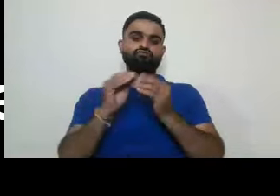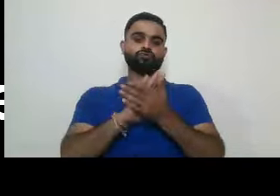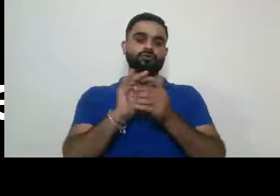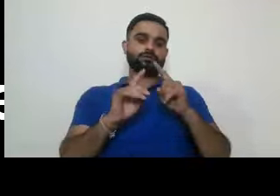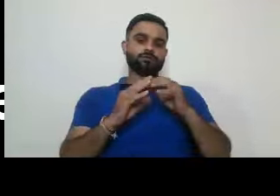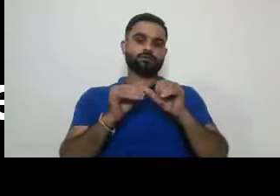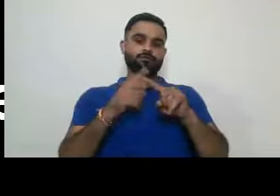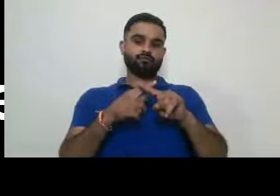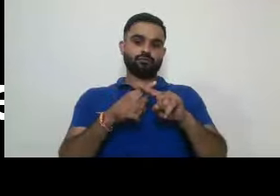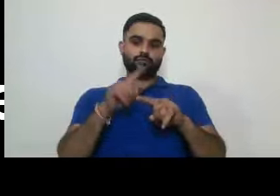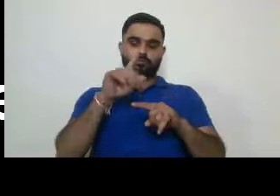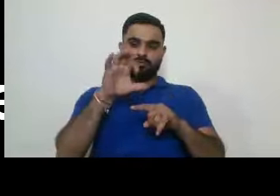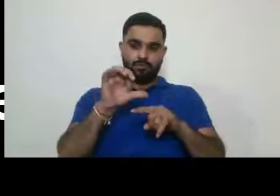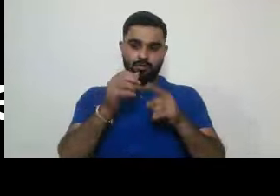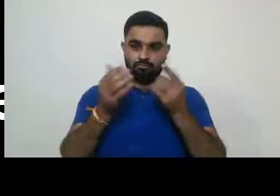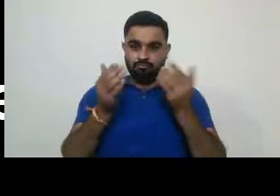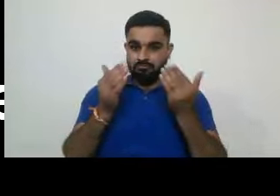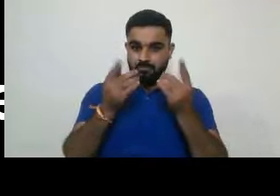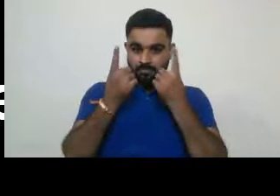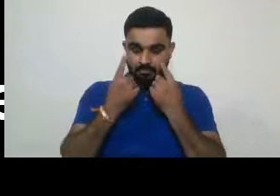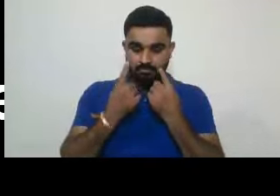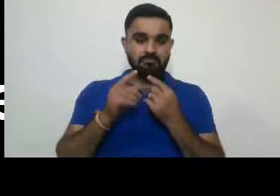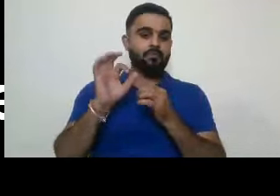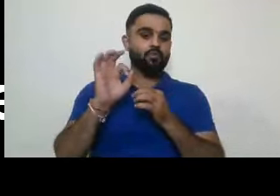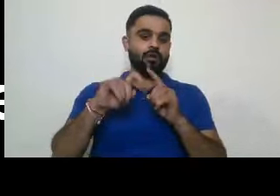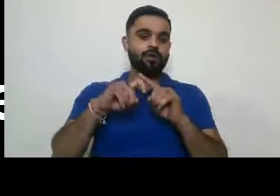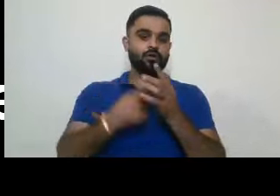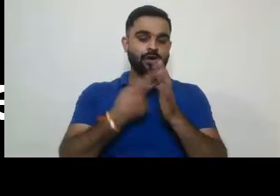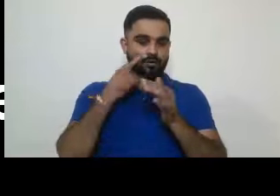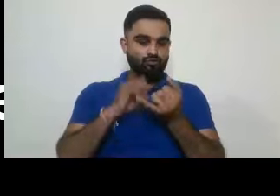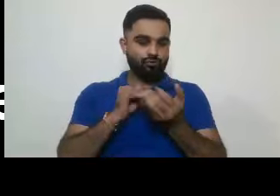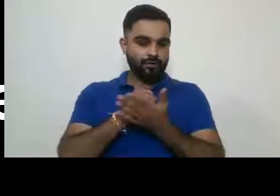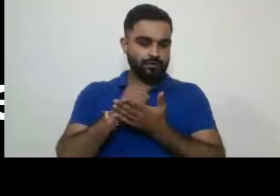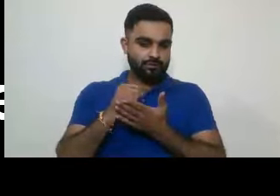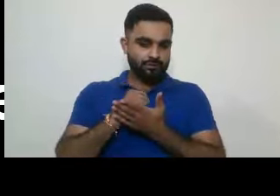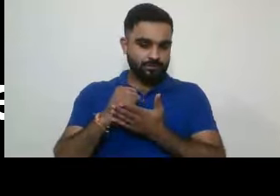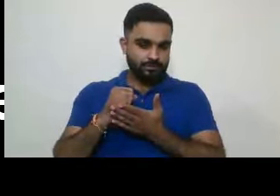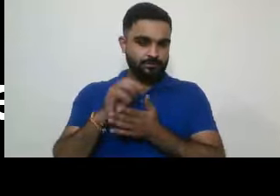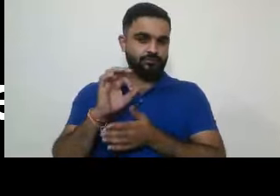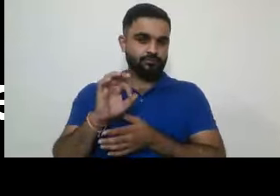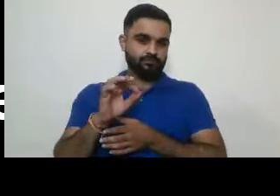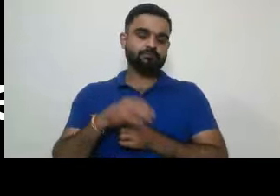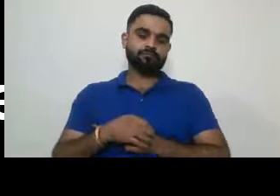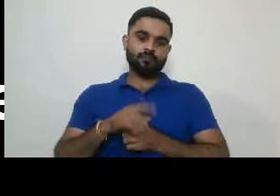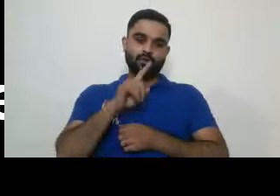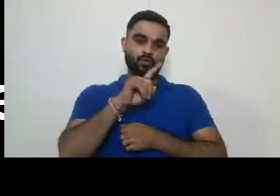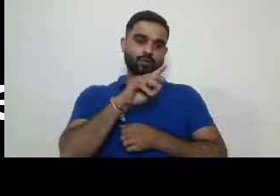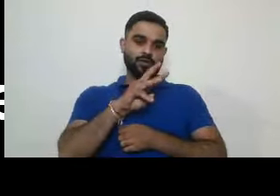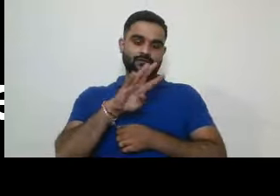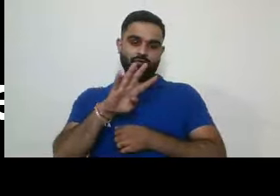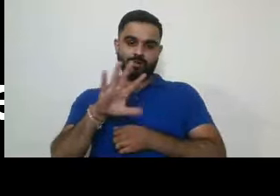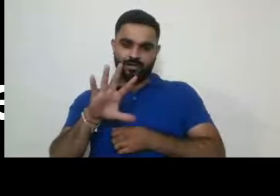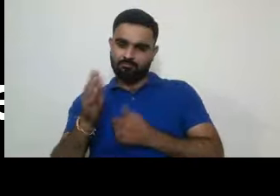box? 19 surveys. Okay, great, Kritika. Thank you for trying. And 1348 would